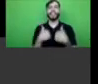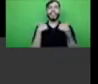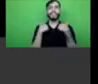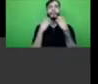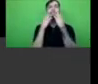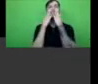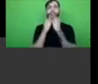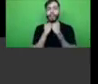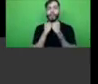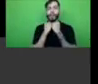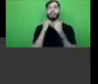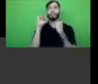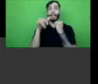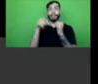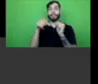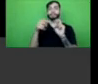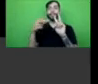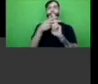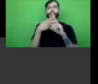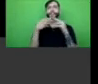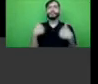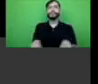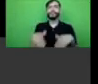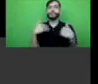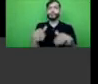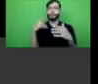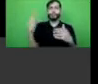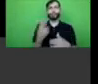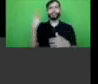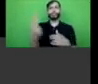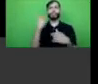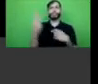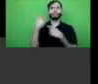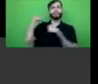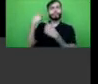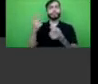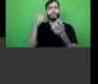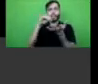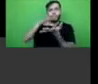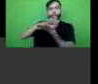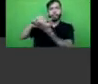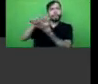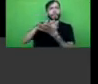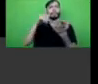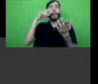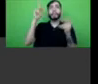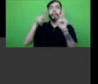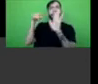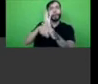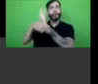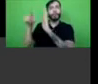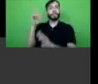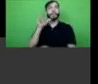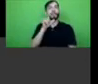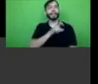to help document the murders of Black people by the police and the movement to stop that